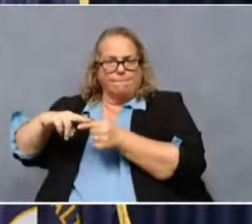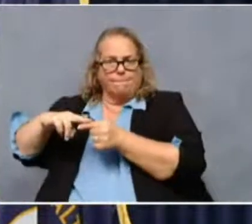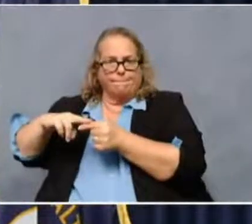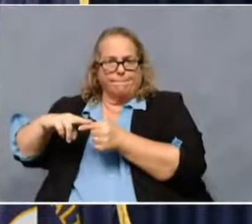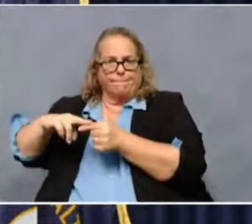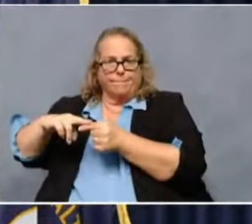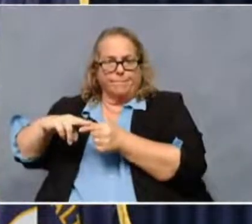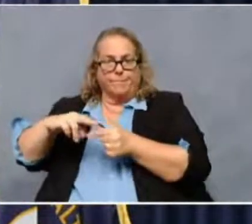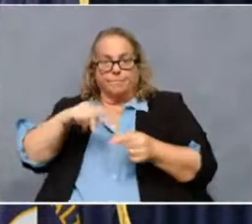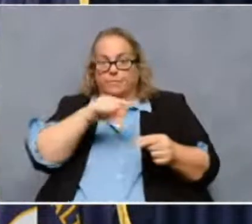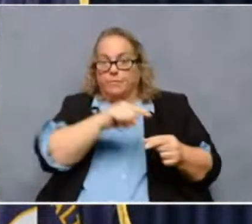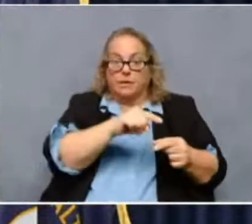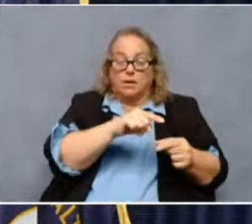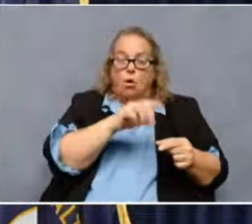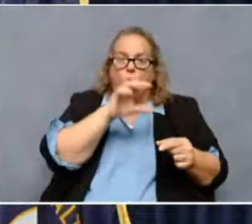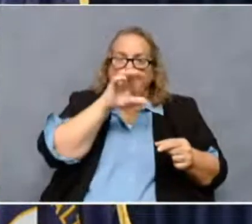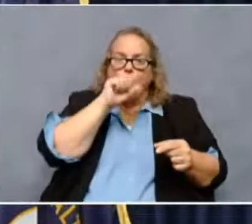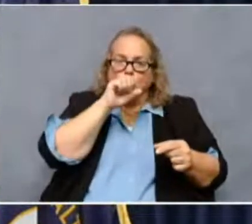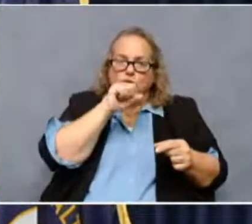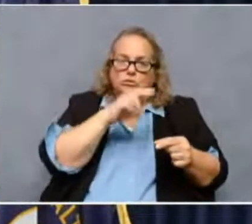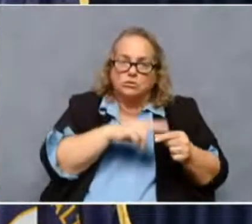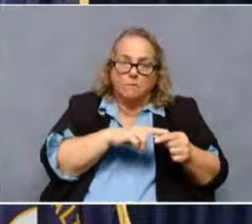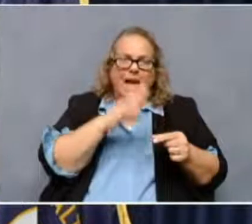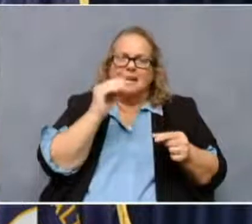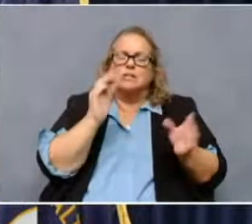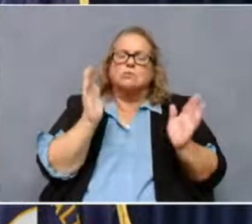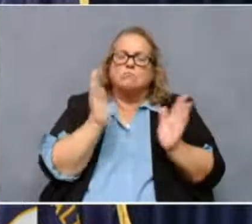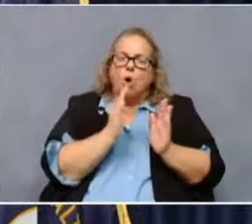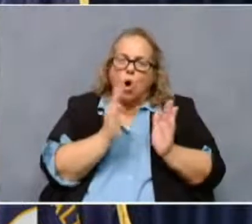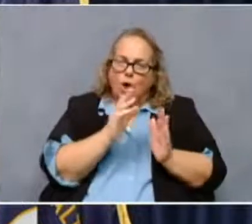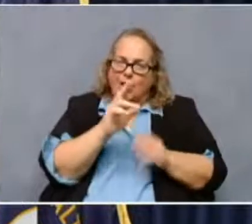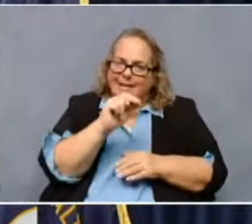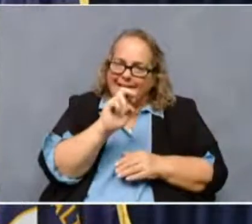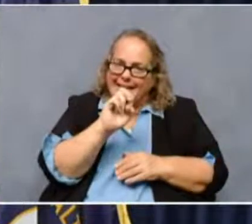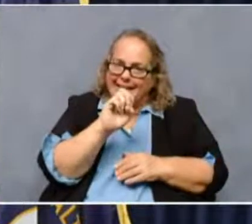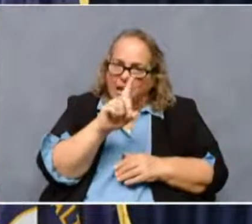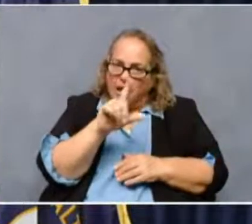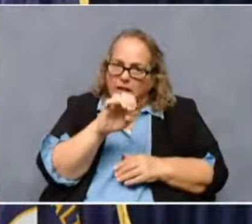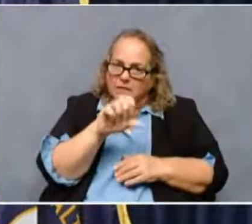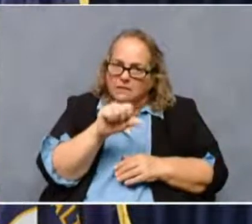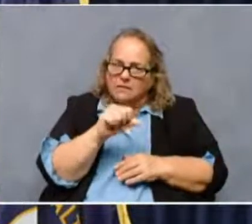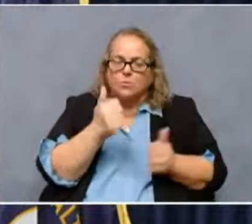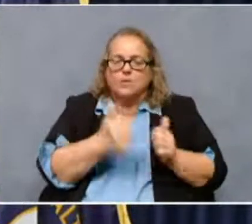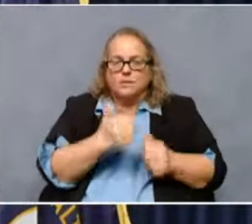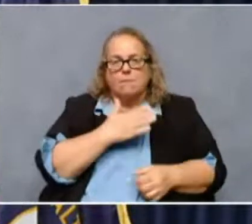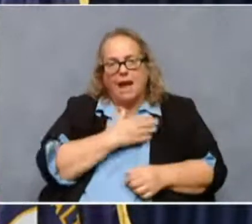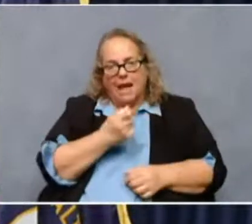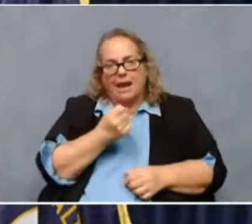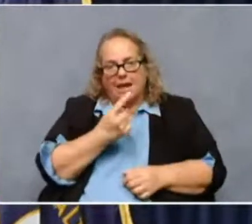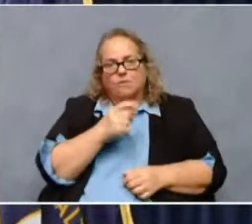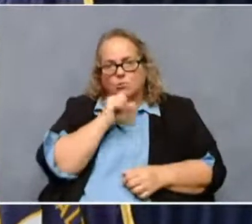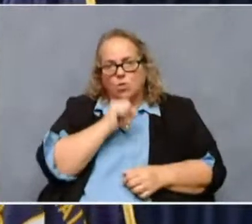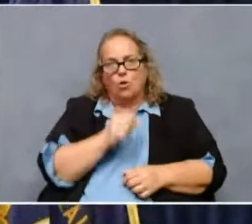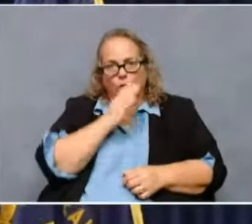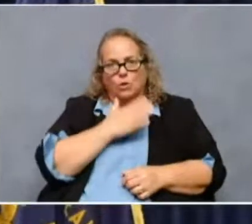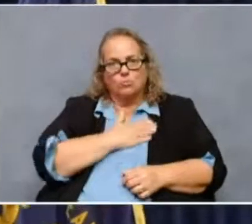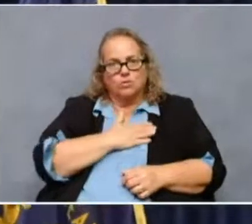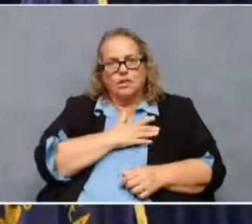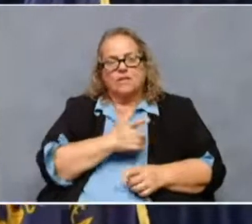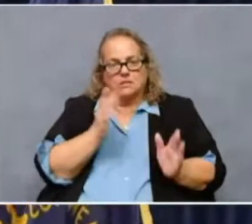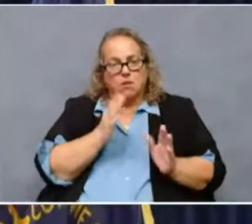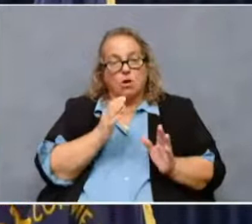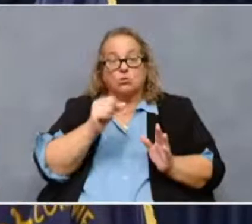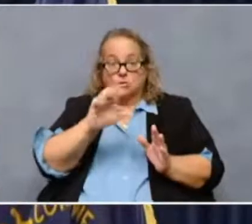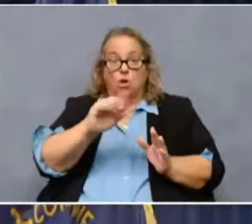to have smaller needles with this, which my 11-year-old will greatly appreciate. So it's coming. It's coming